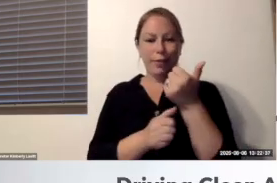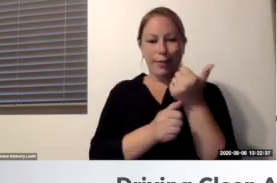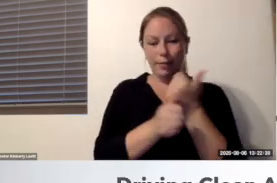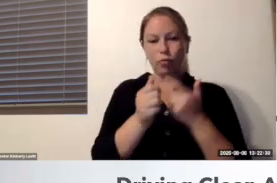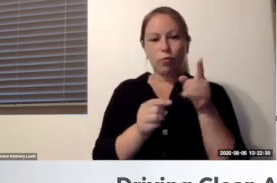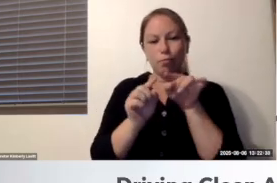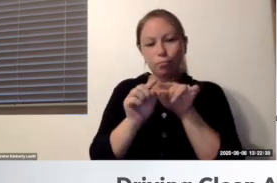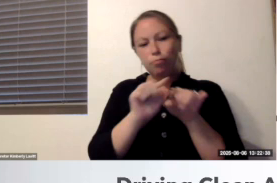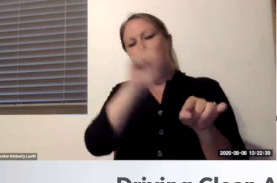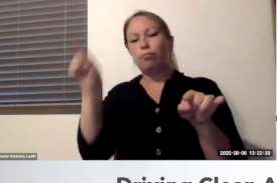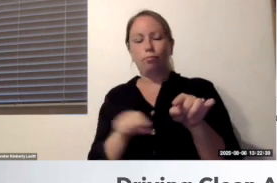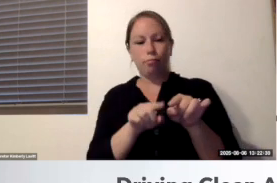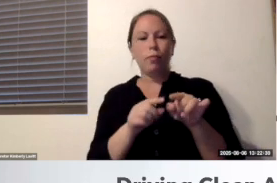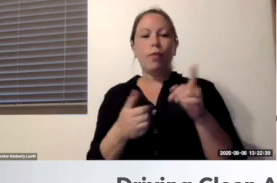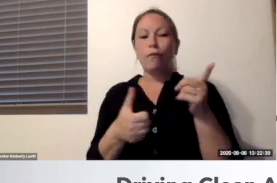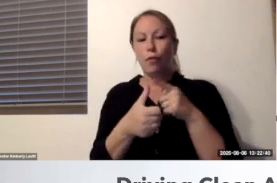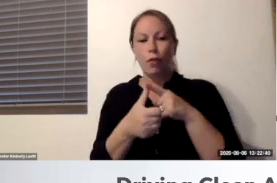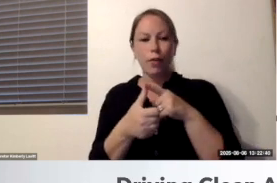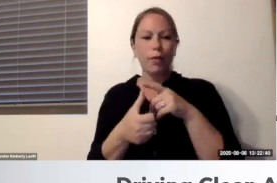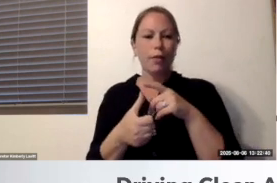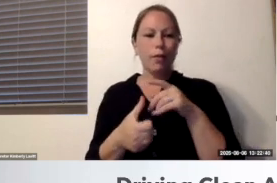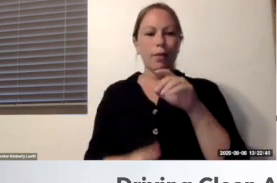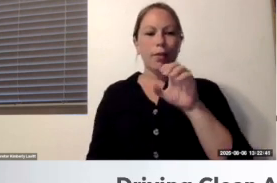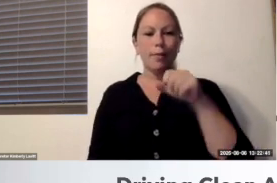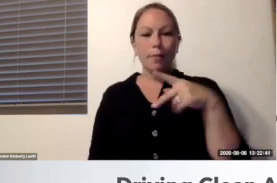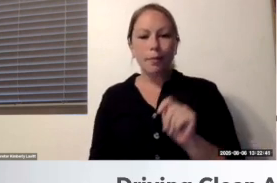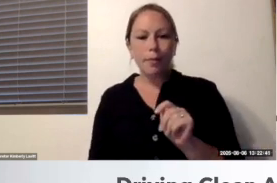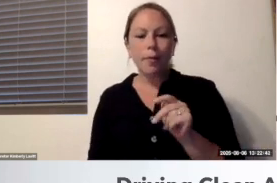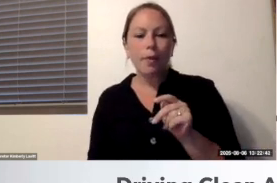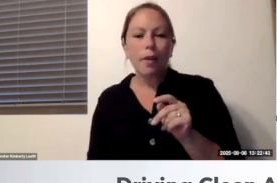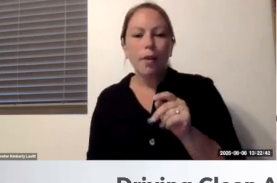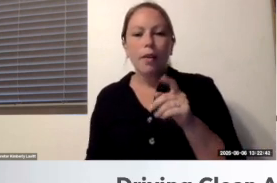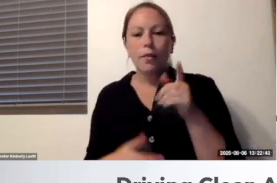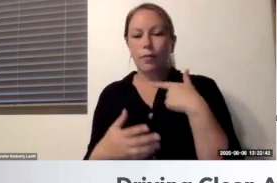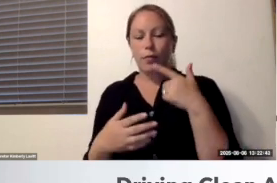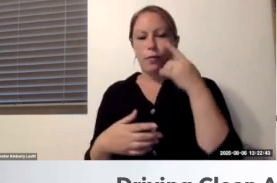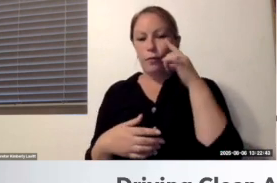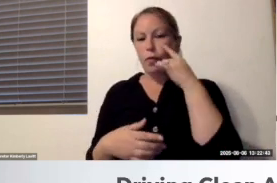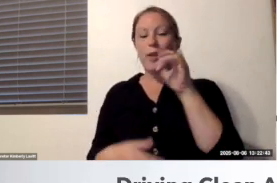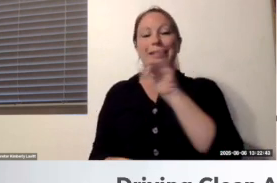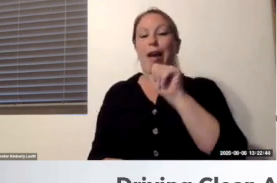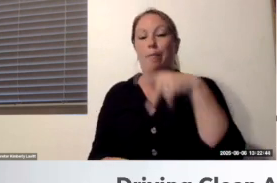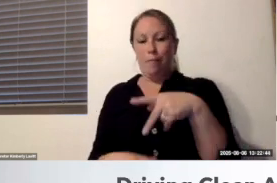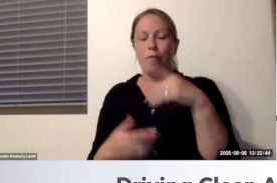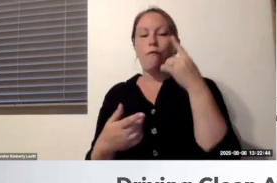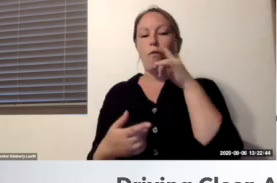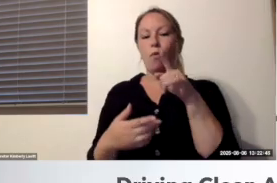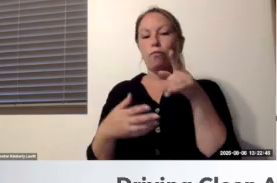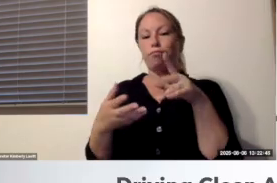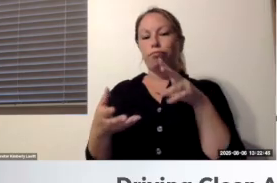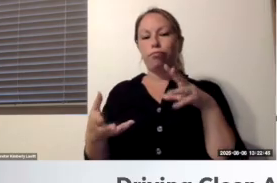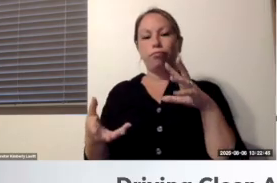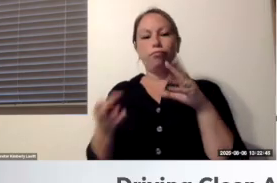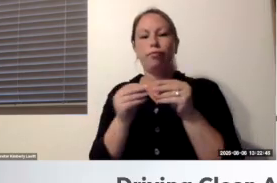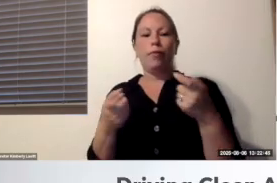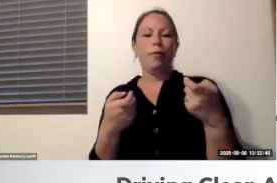clockwise. So first, ZAP offers incentives for battery or fuel cell replacements to reduce the risk of buying a used zero-emission